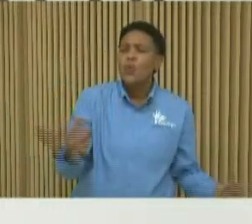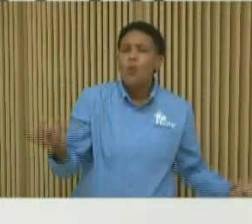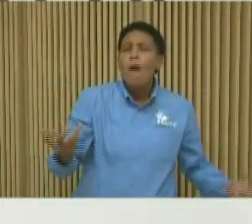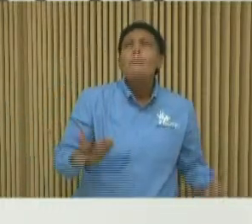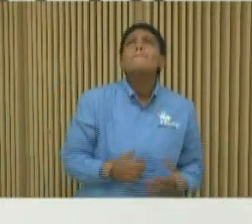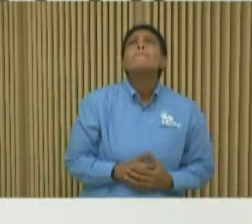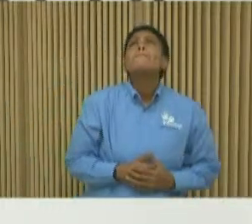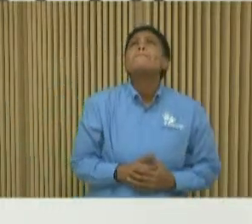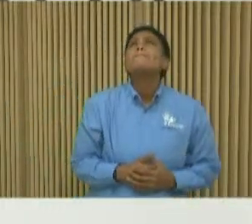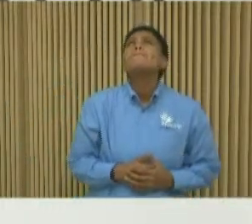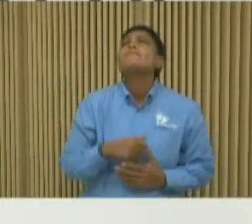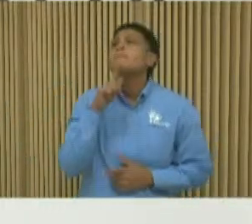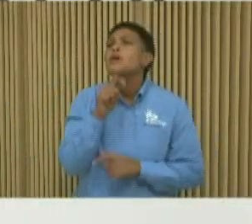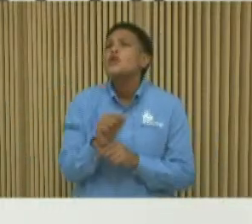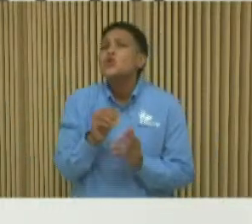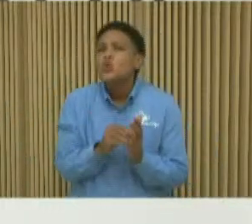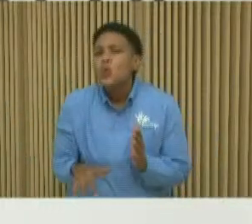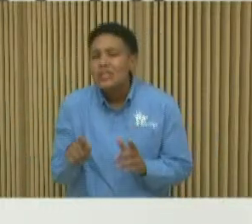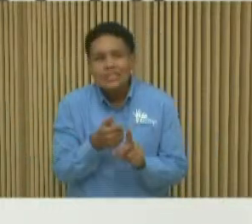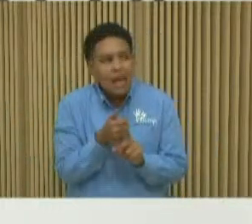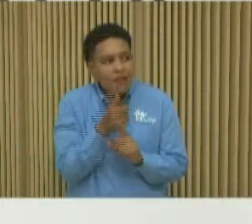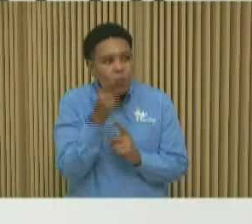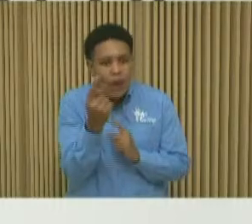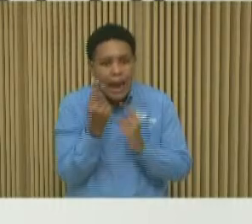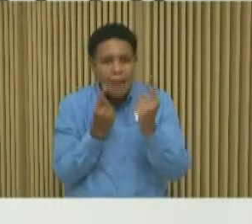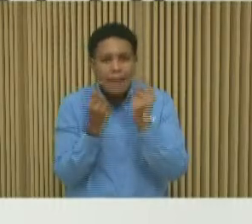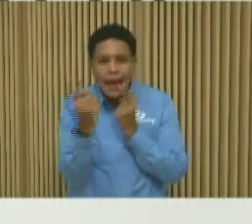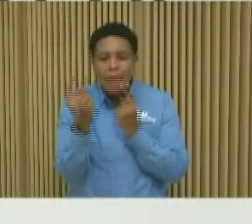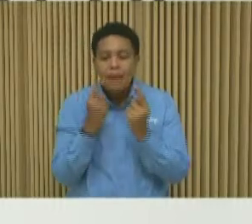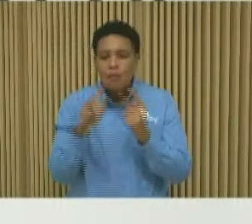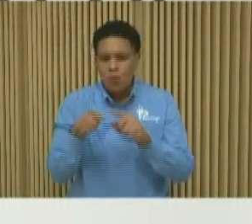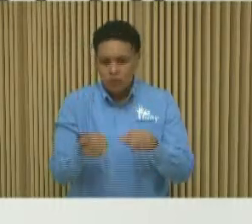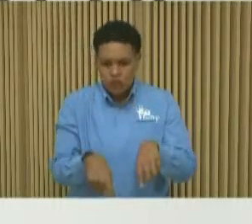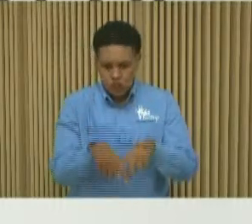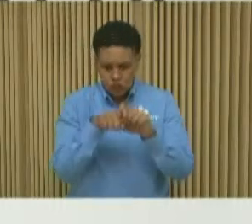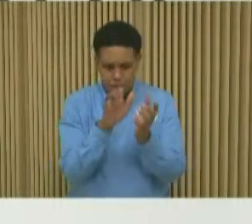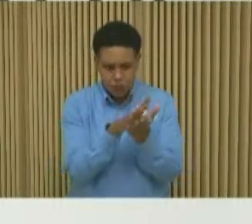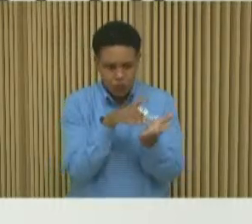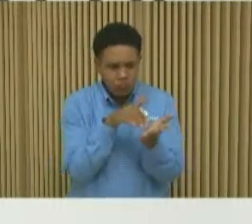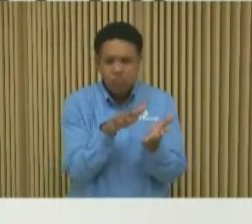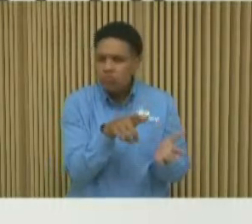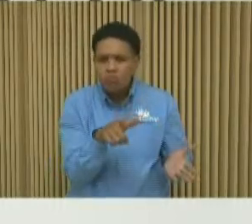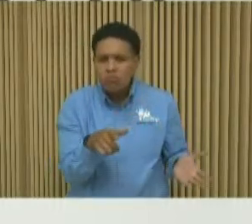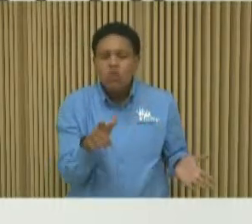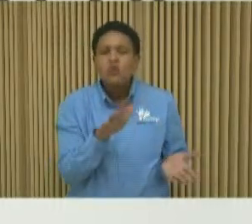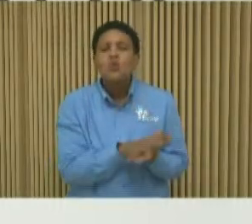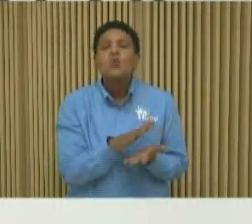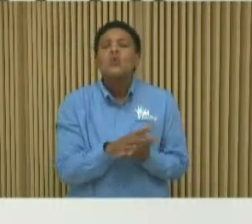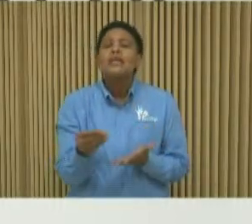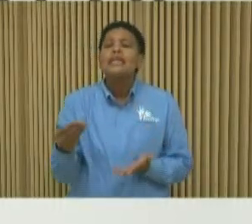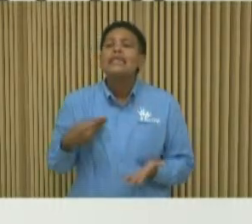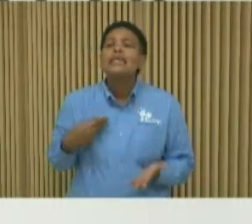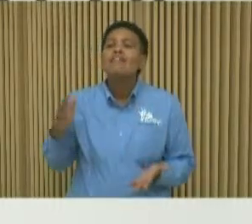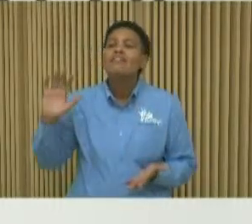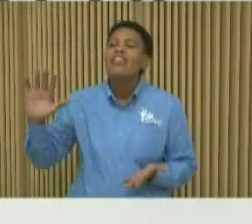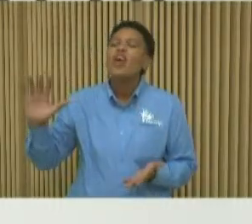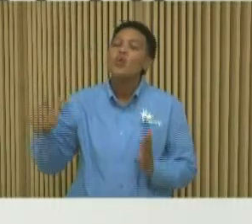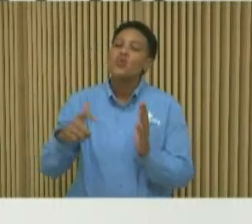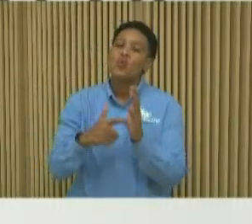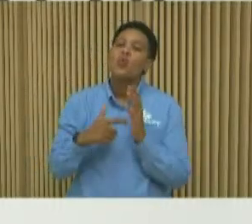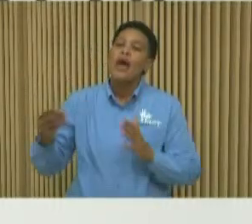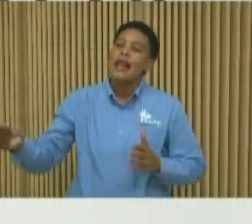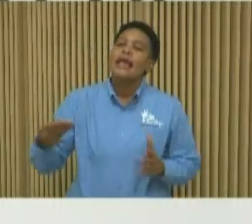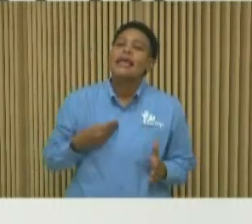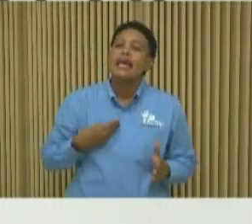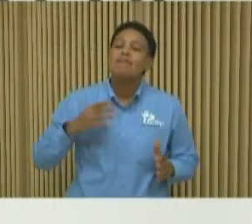to ensure that the students who came, once they were suspended, the school would give us we required that they give